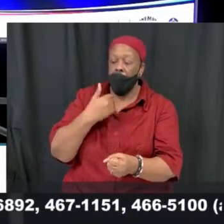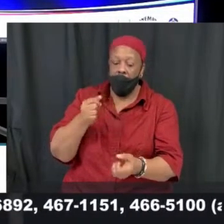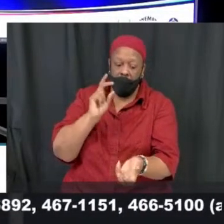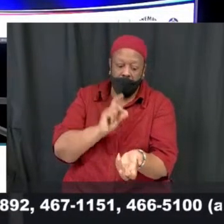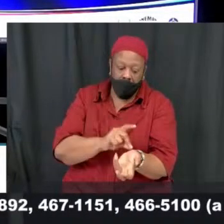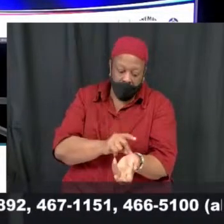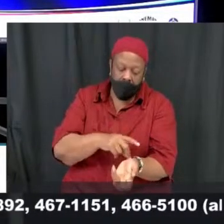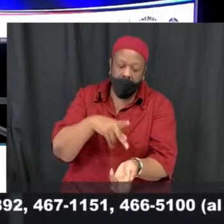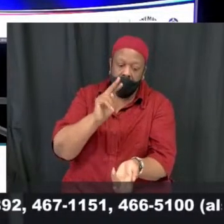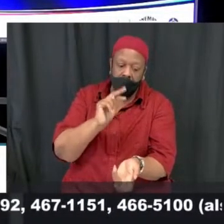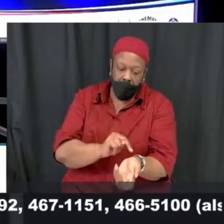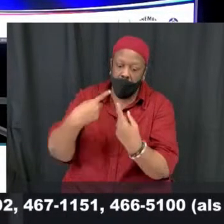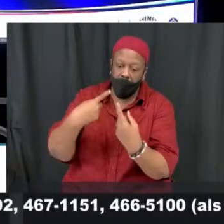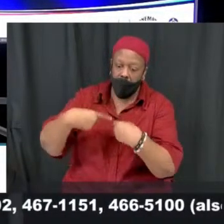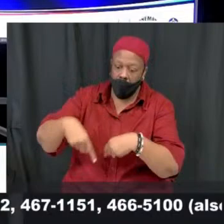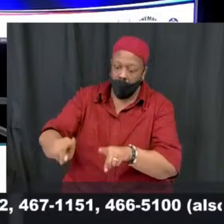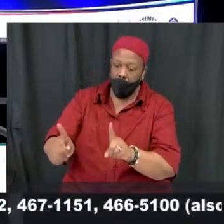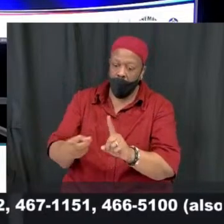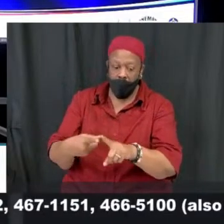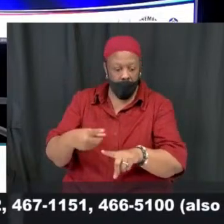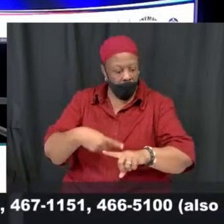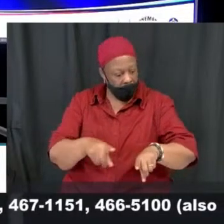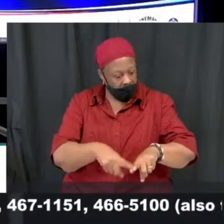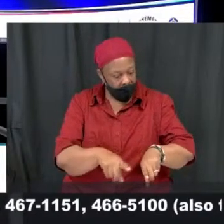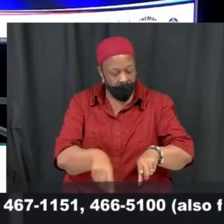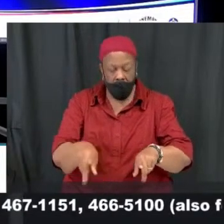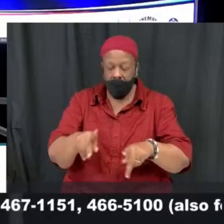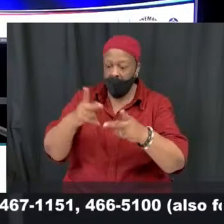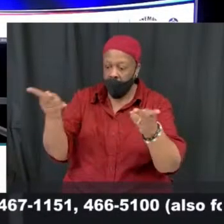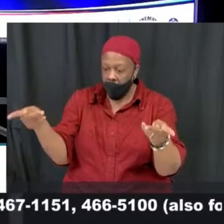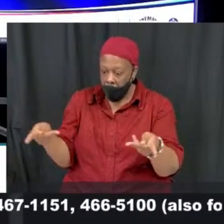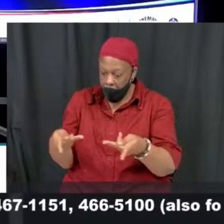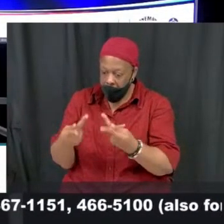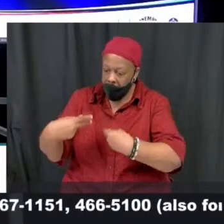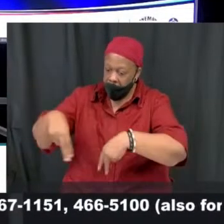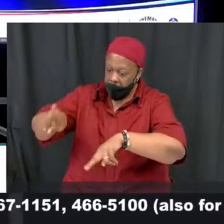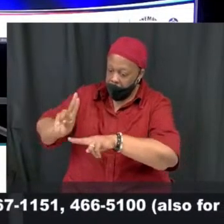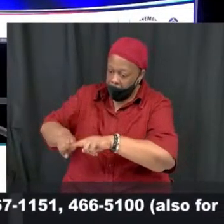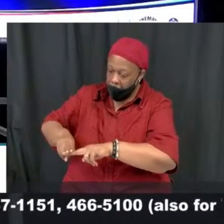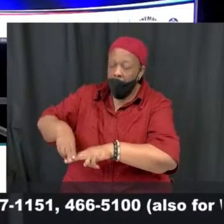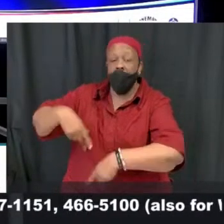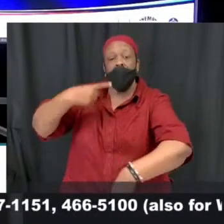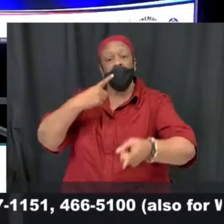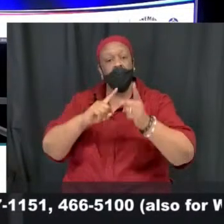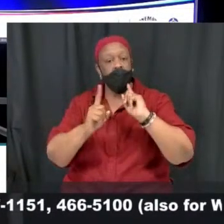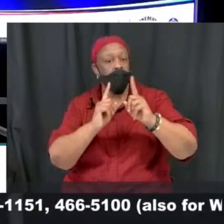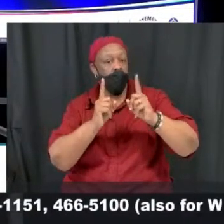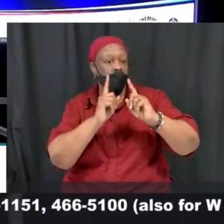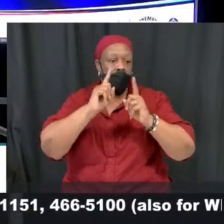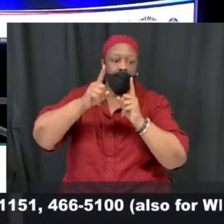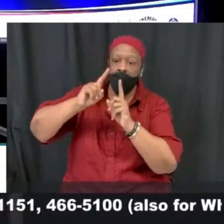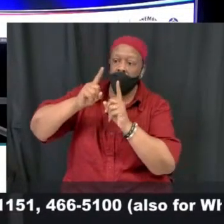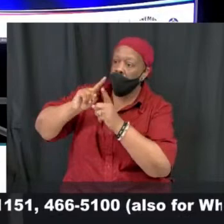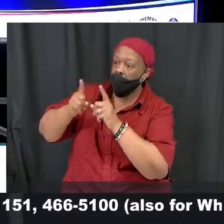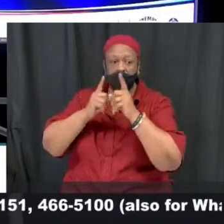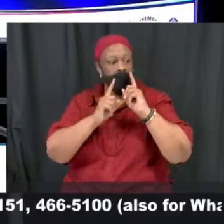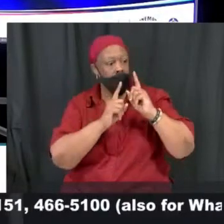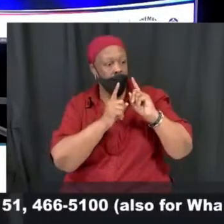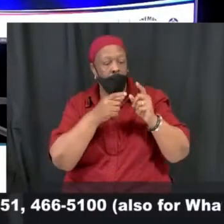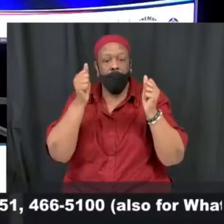and health educators who have actively engaged in a number of more